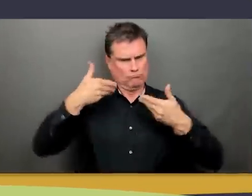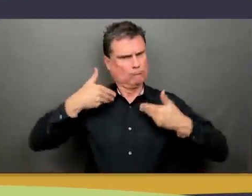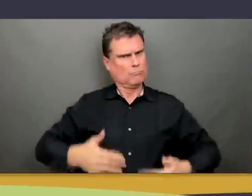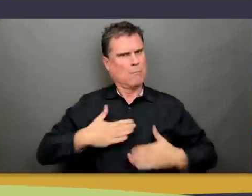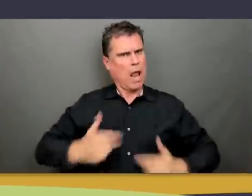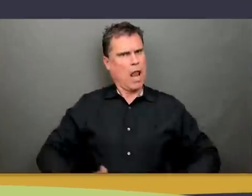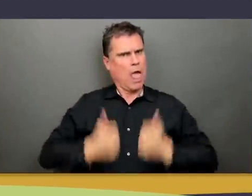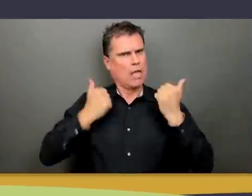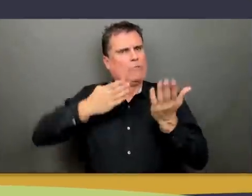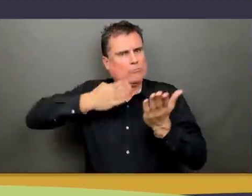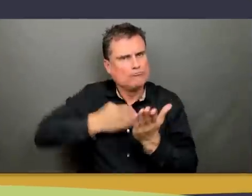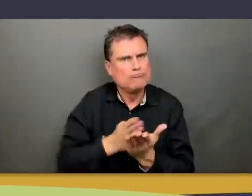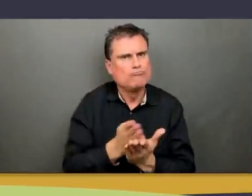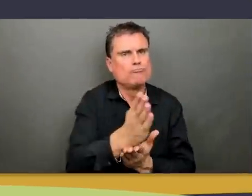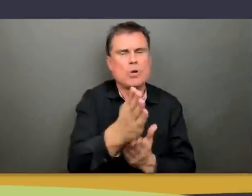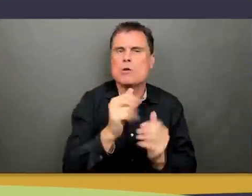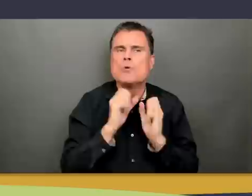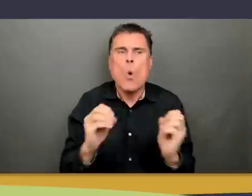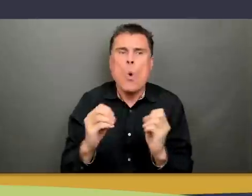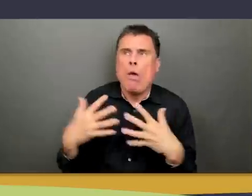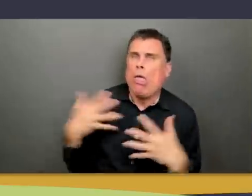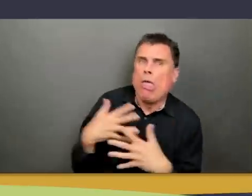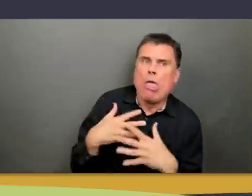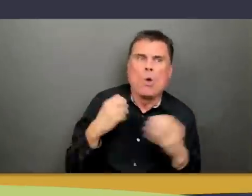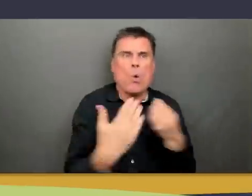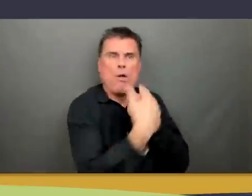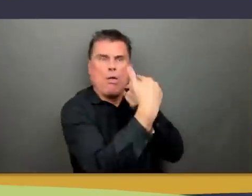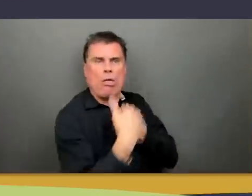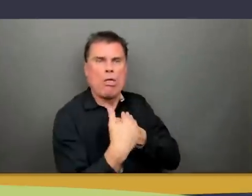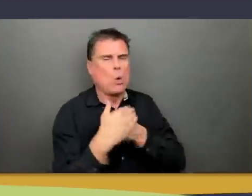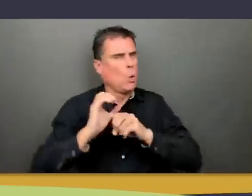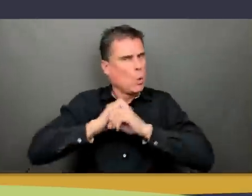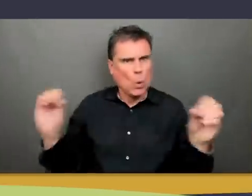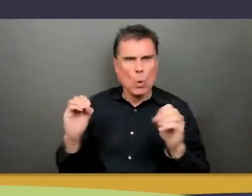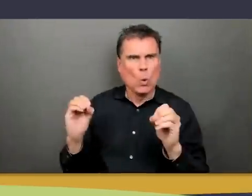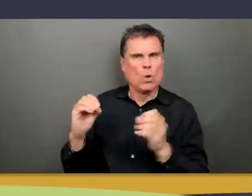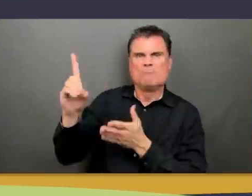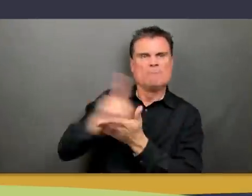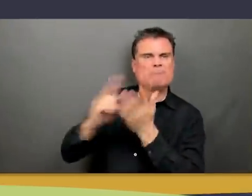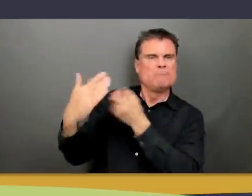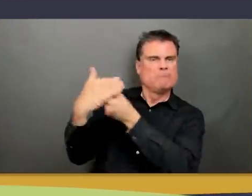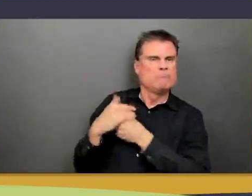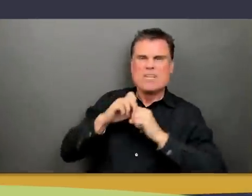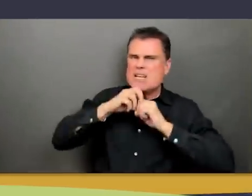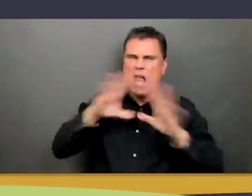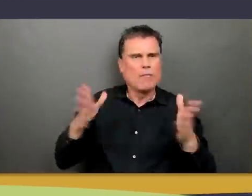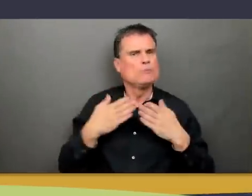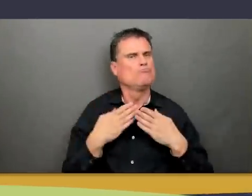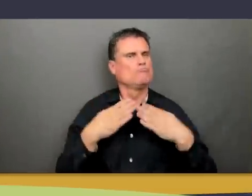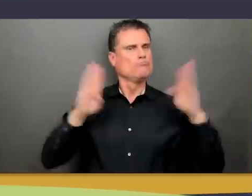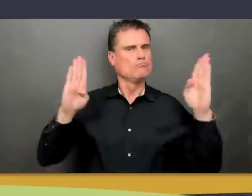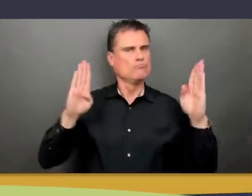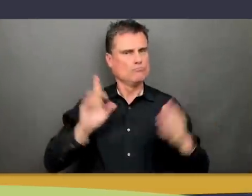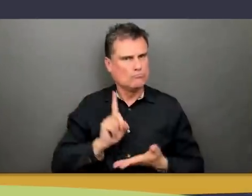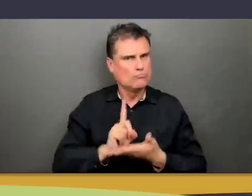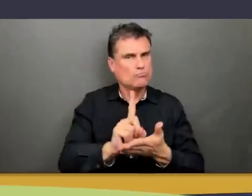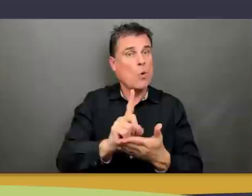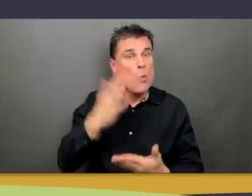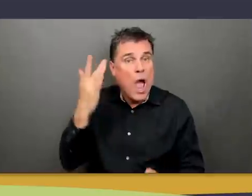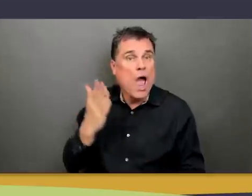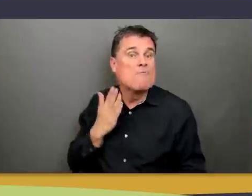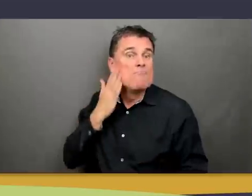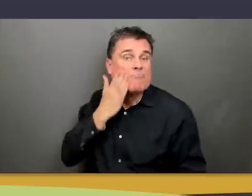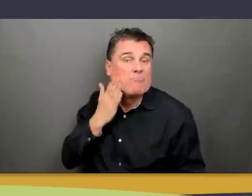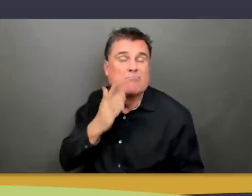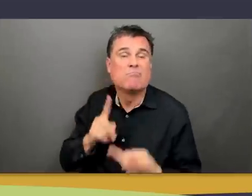culture, faith, gender, or sexual orientation. Our government has made a commitment to tackle racism, and we are